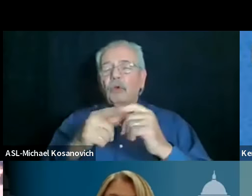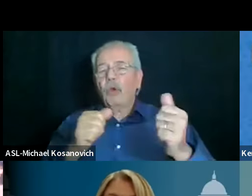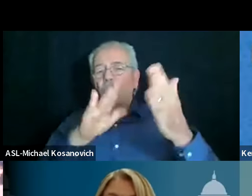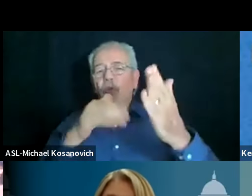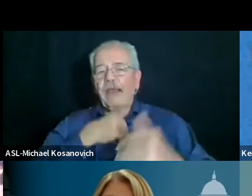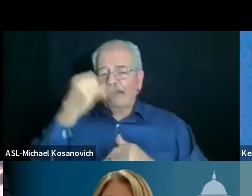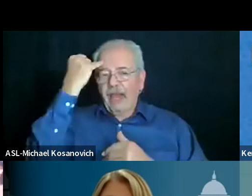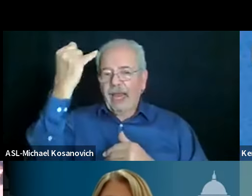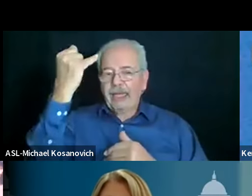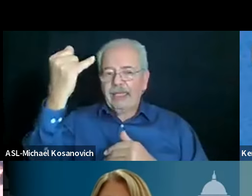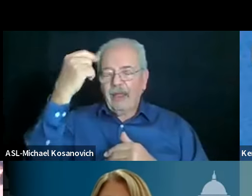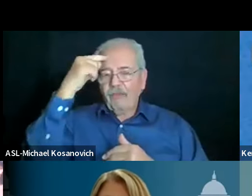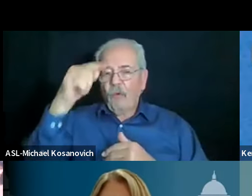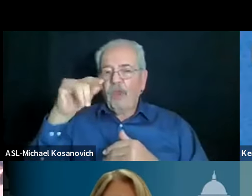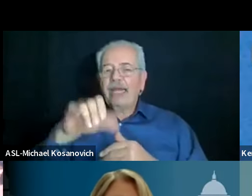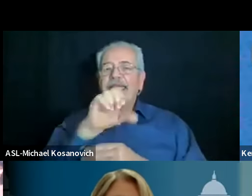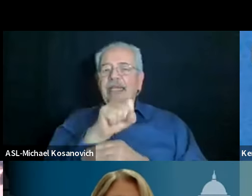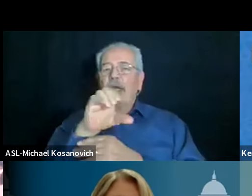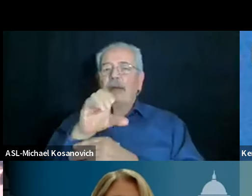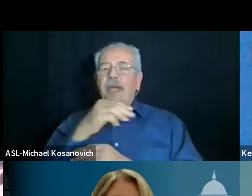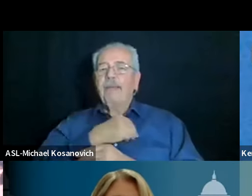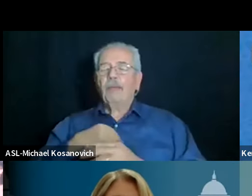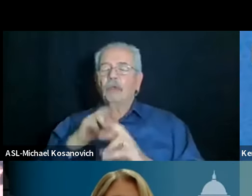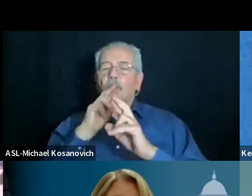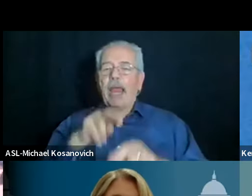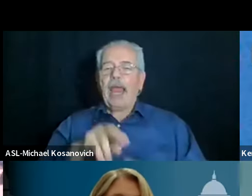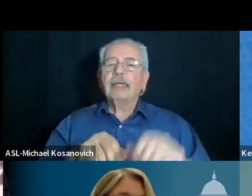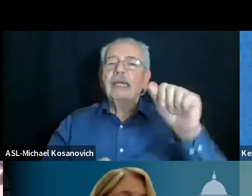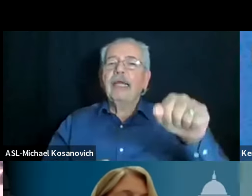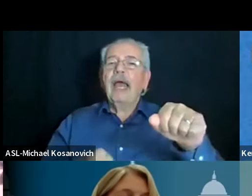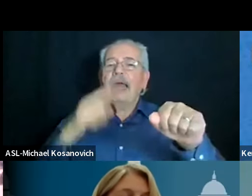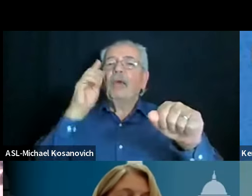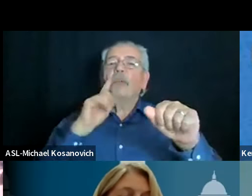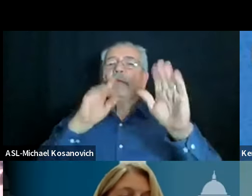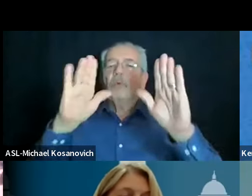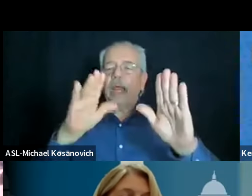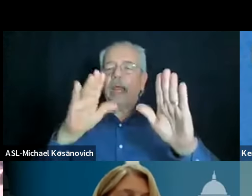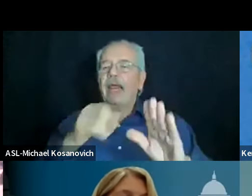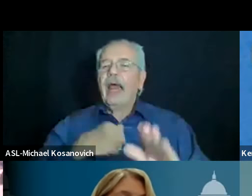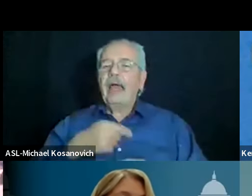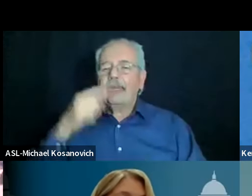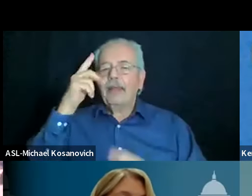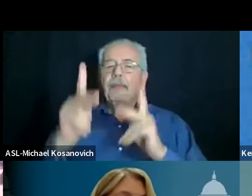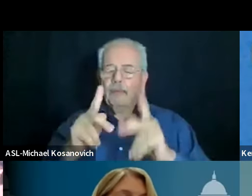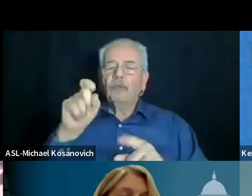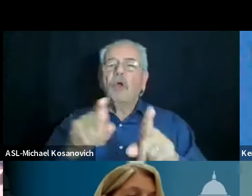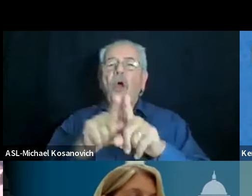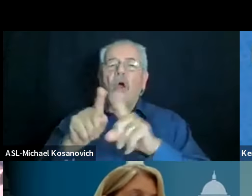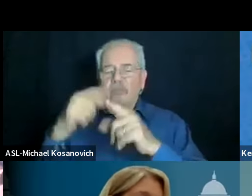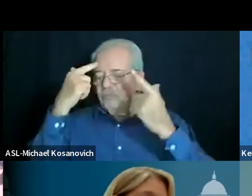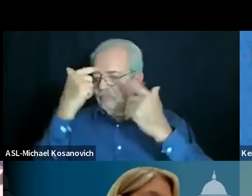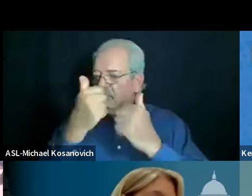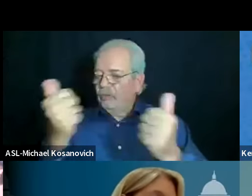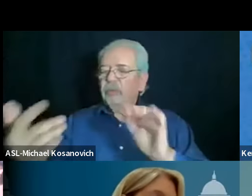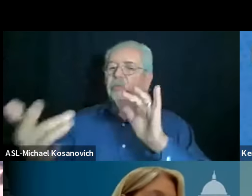ideas for steering committee members to react to. Yes, I think that would be great. And I would say people should also feel free to reach out to